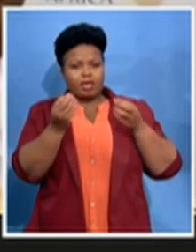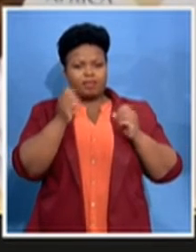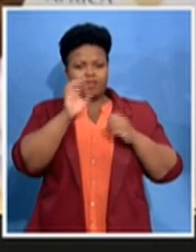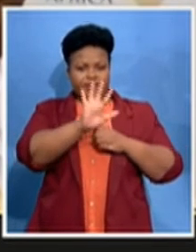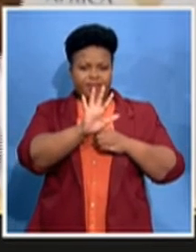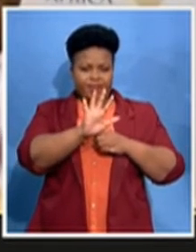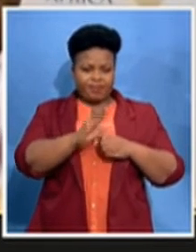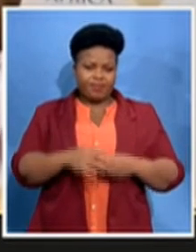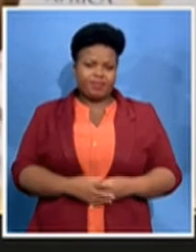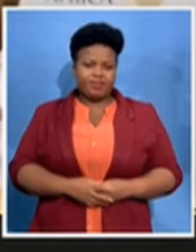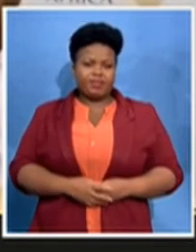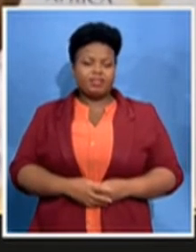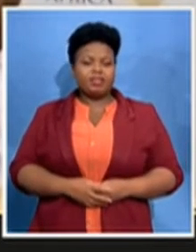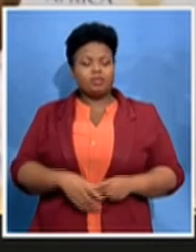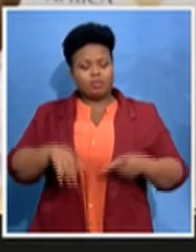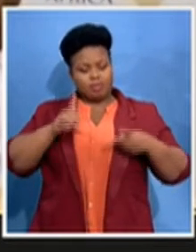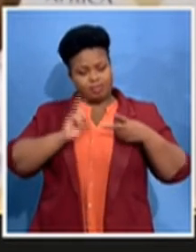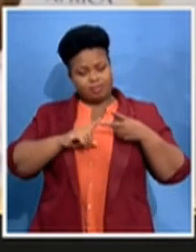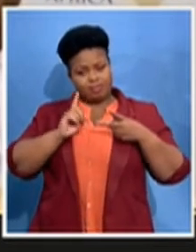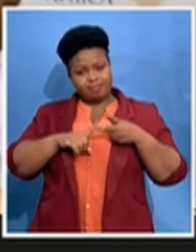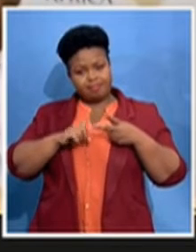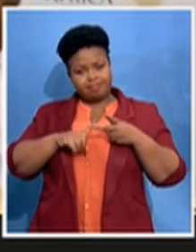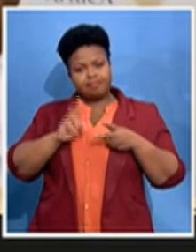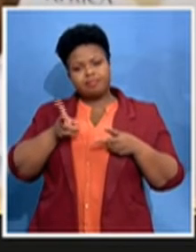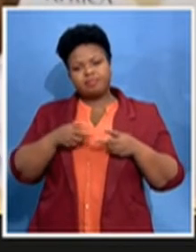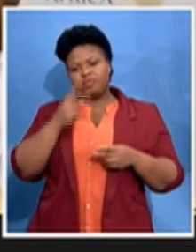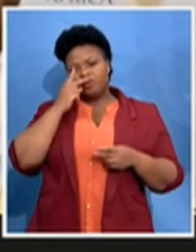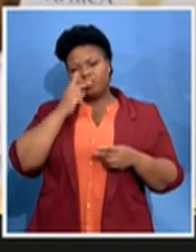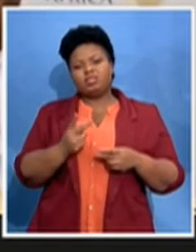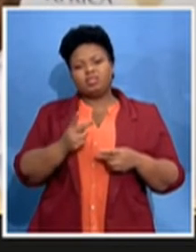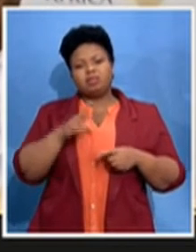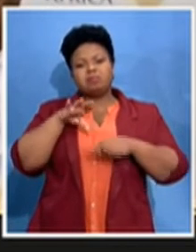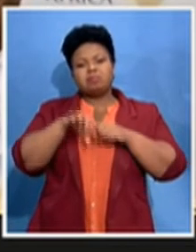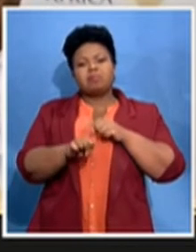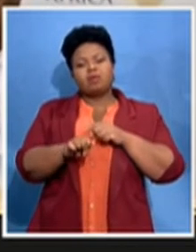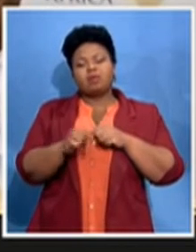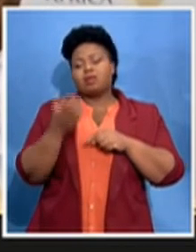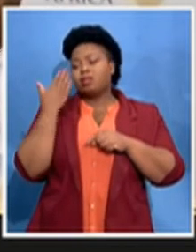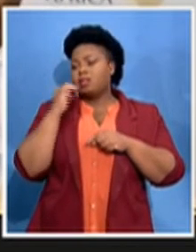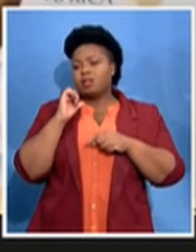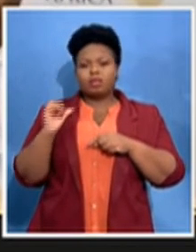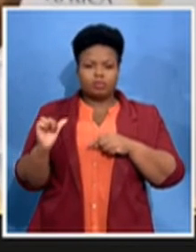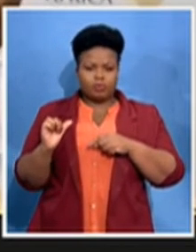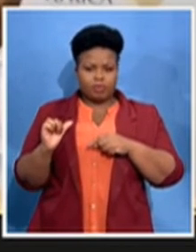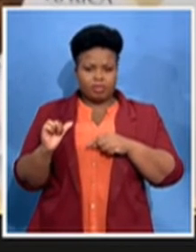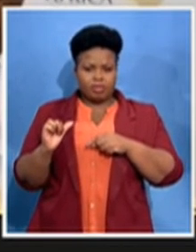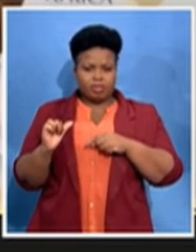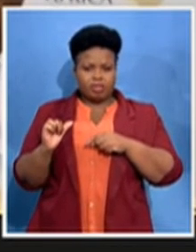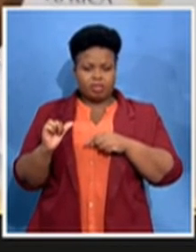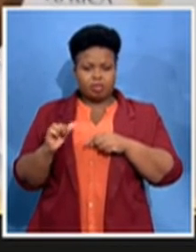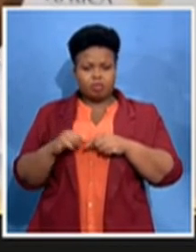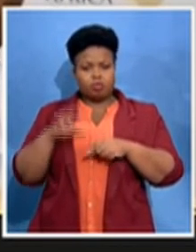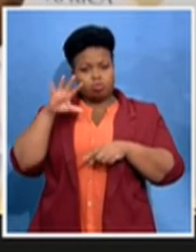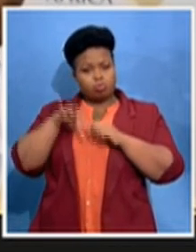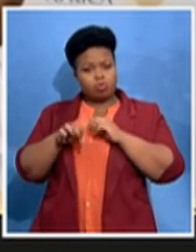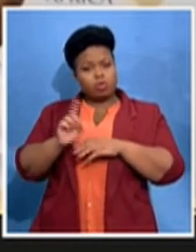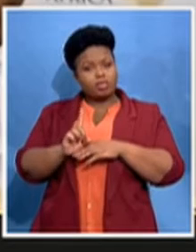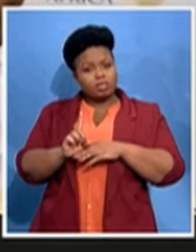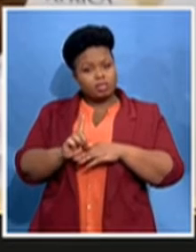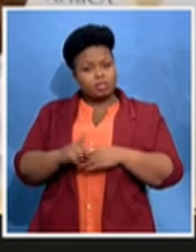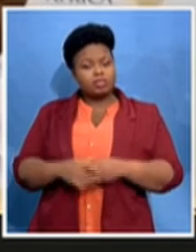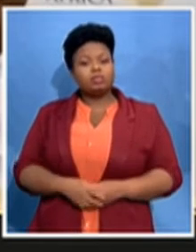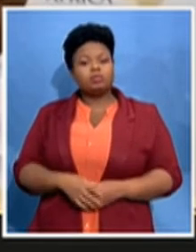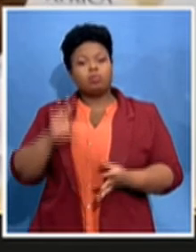deaths, where over this last week, we observed that a total of